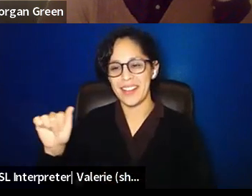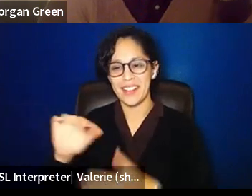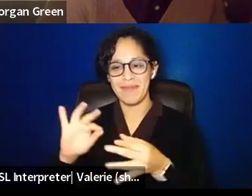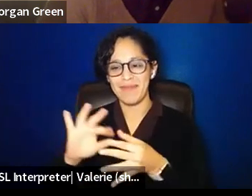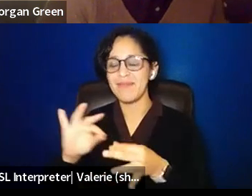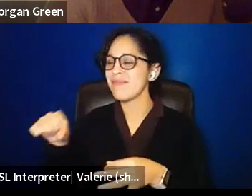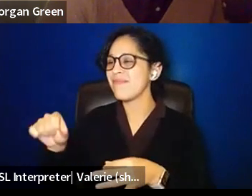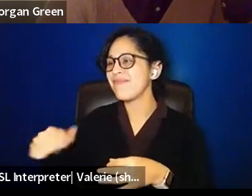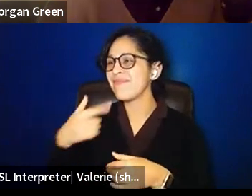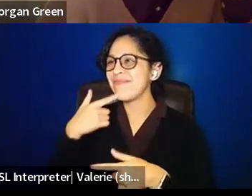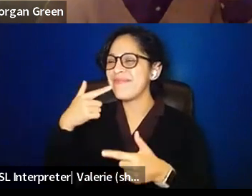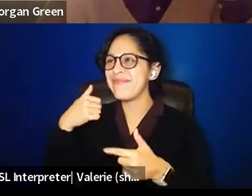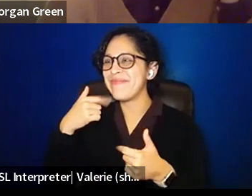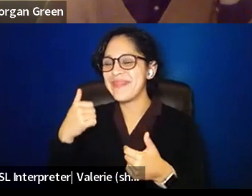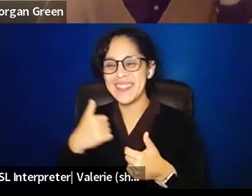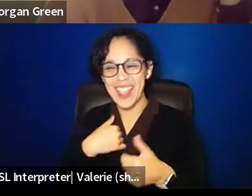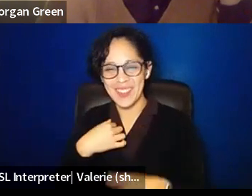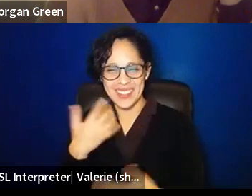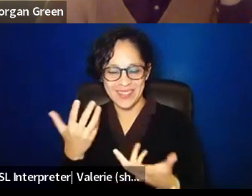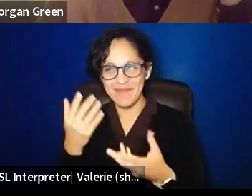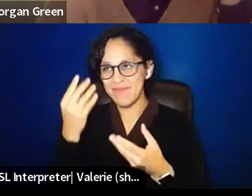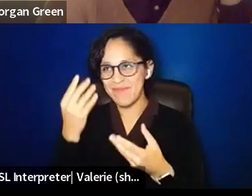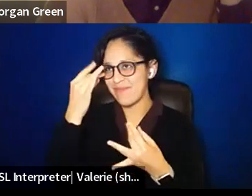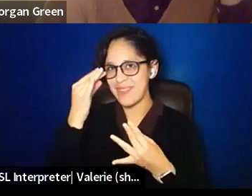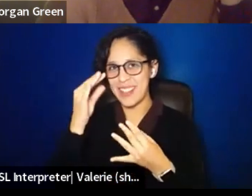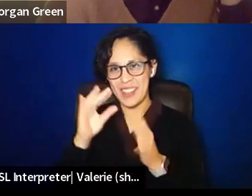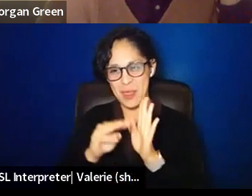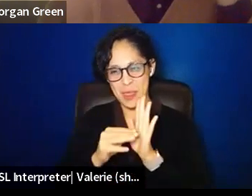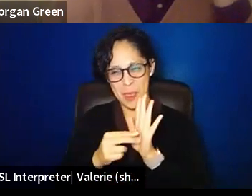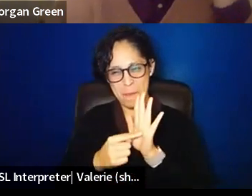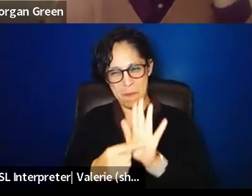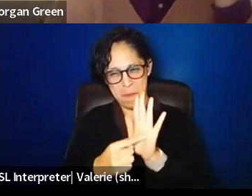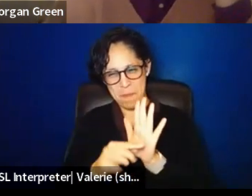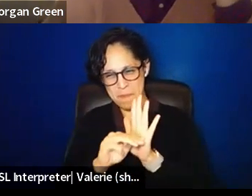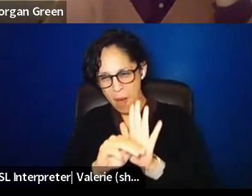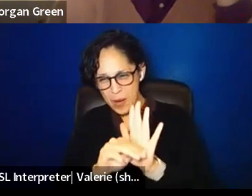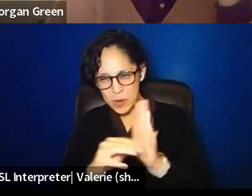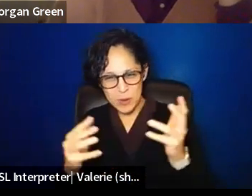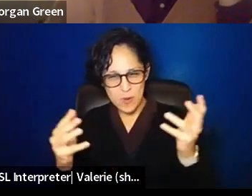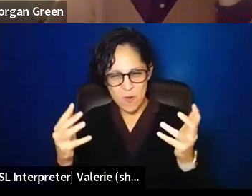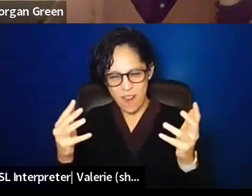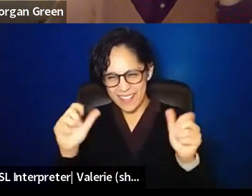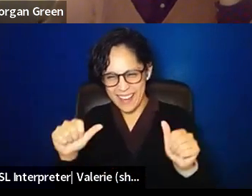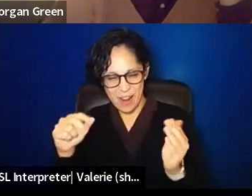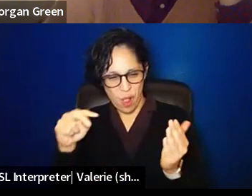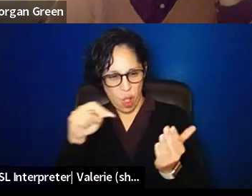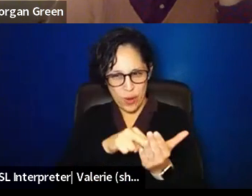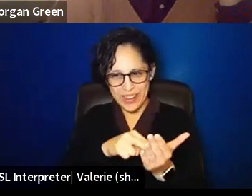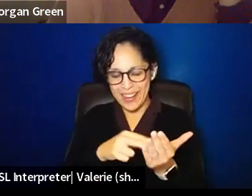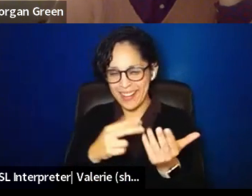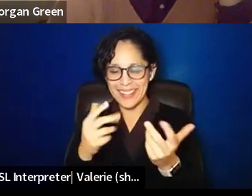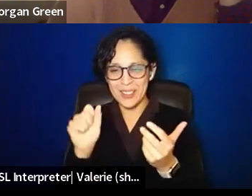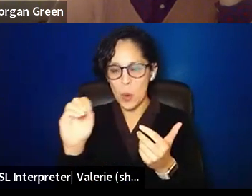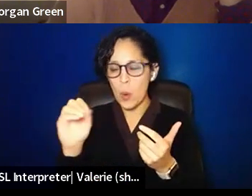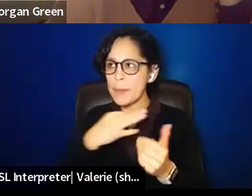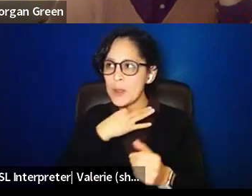there aren't models necessarily for us to look at. So I was sort of curious, like if there's any books or organizations or